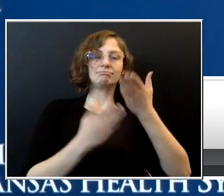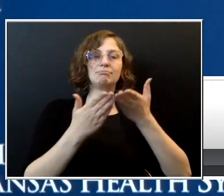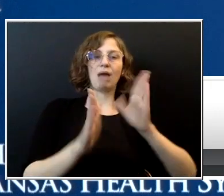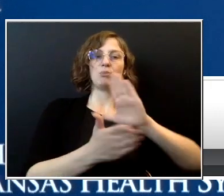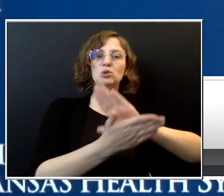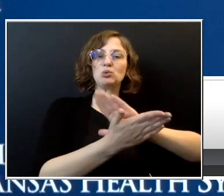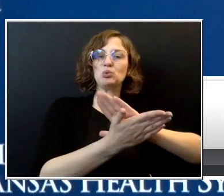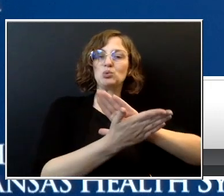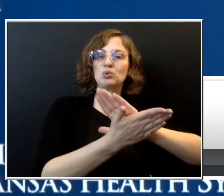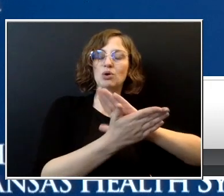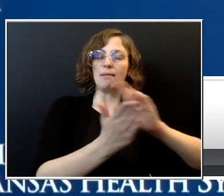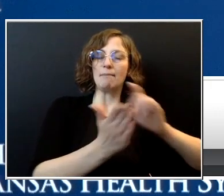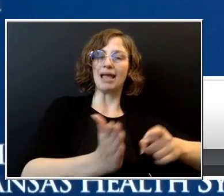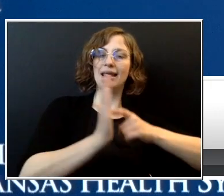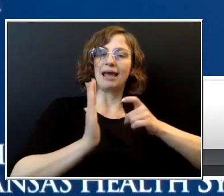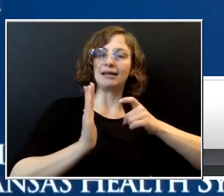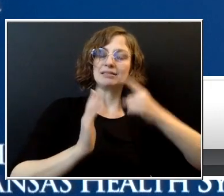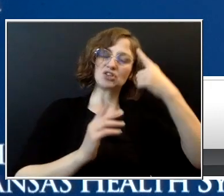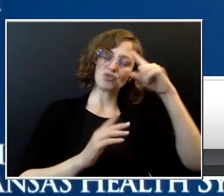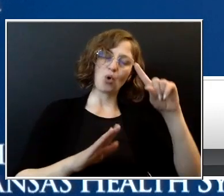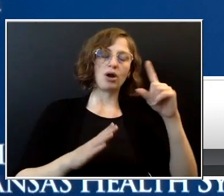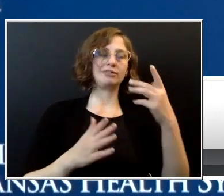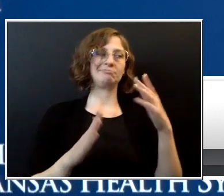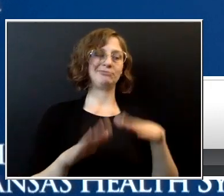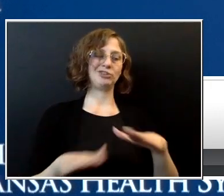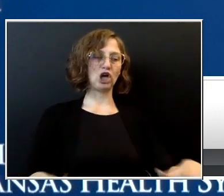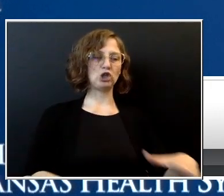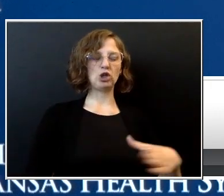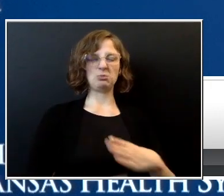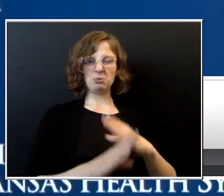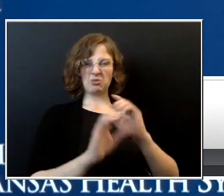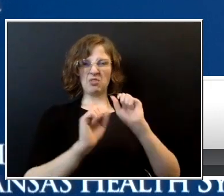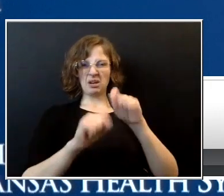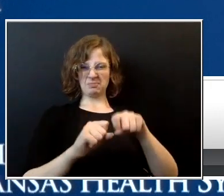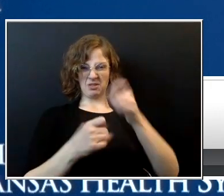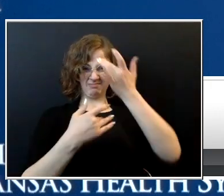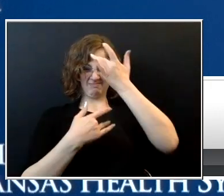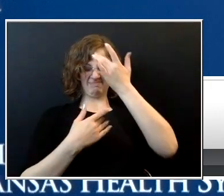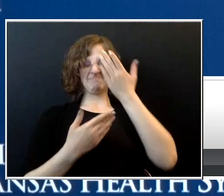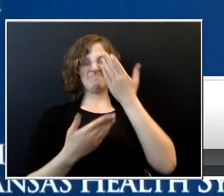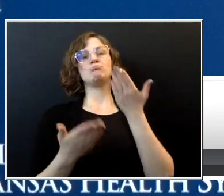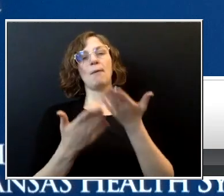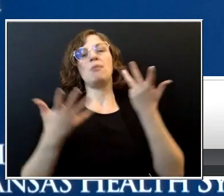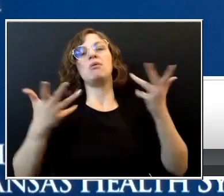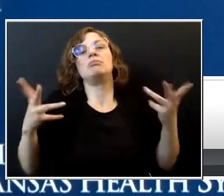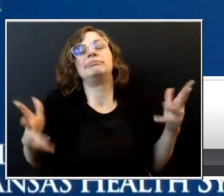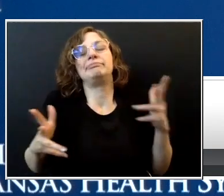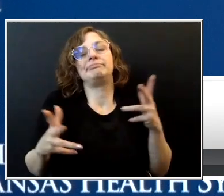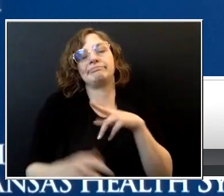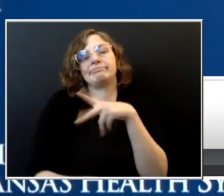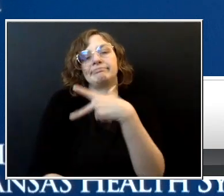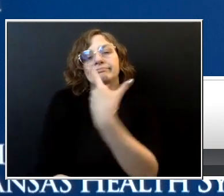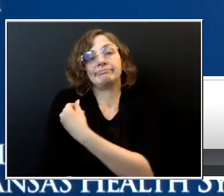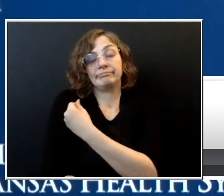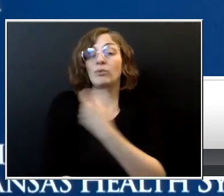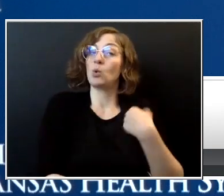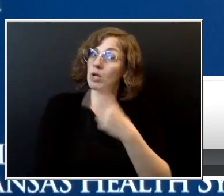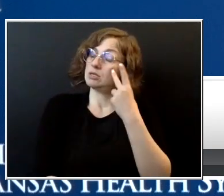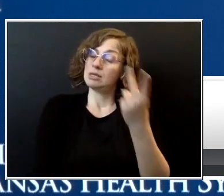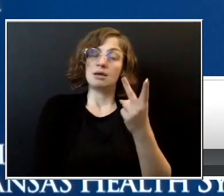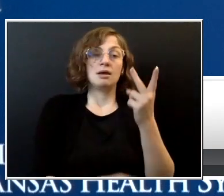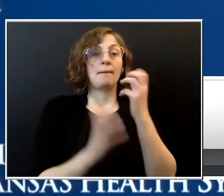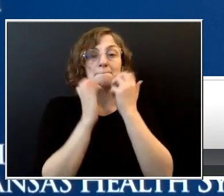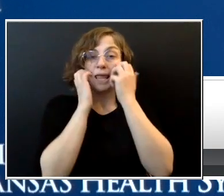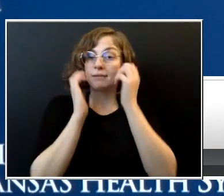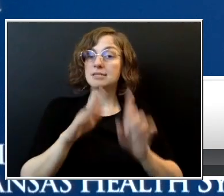preventable diseases, you probably have been vaccinated to them. And yeah, we are seeing a lot of measles, especially even in the